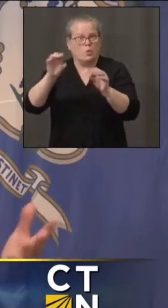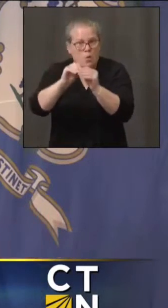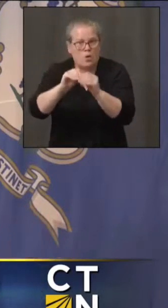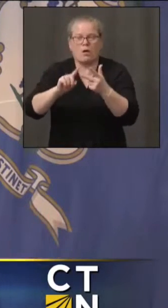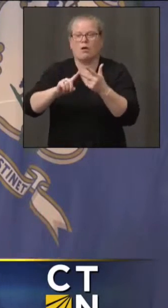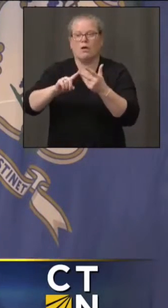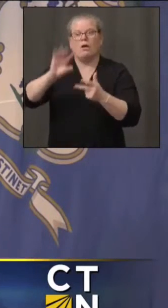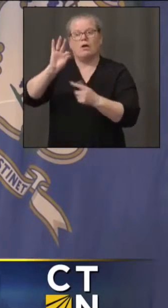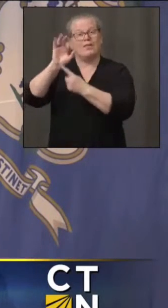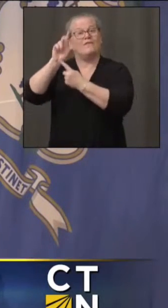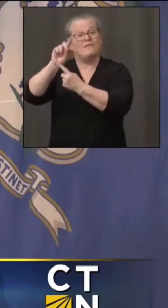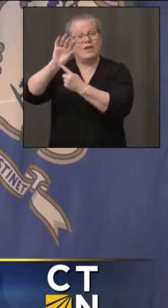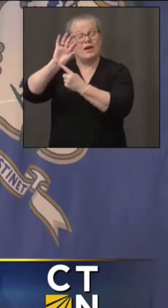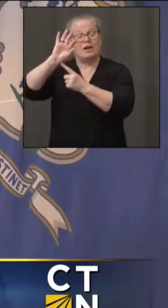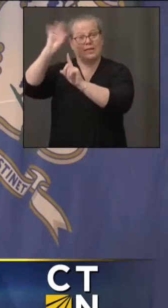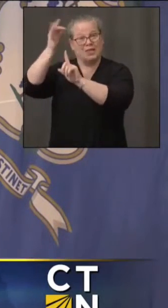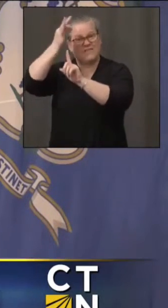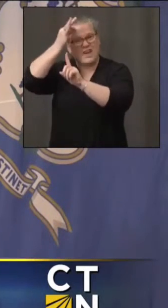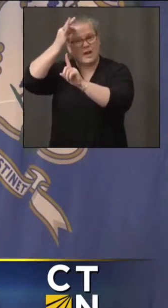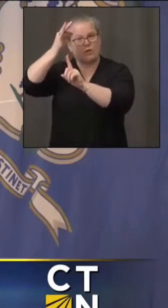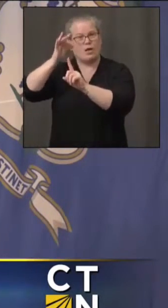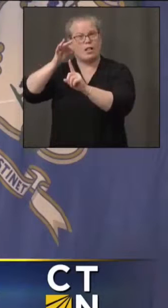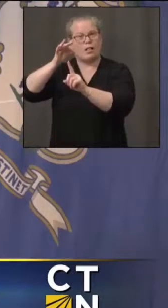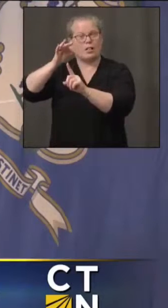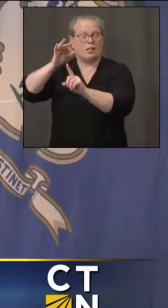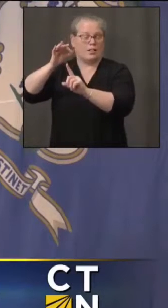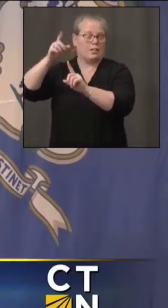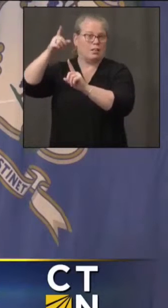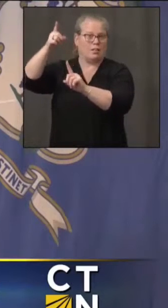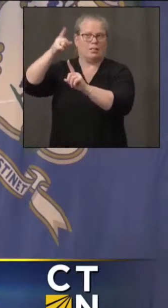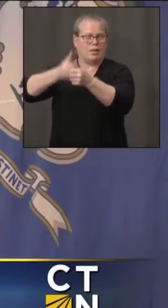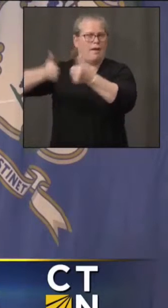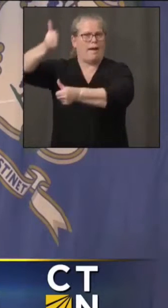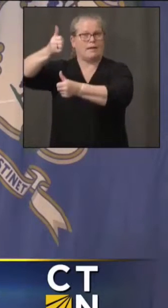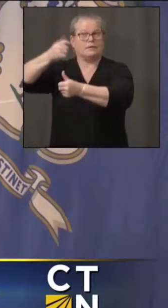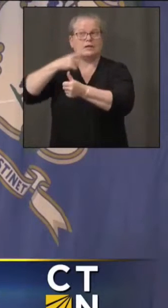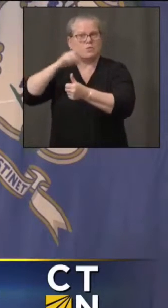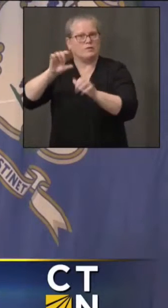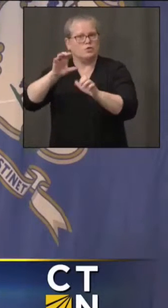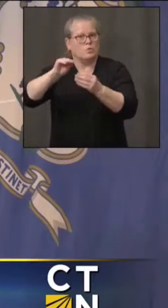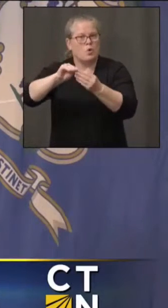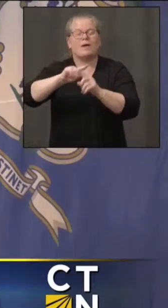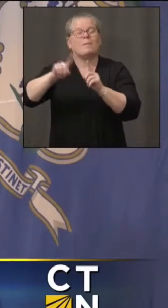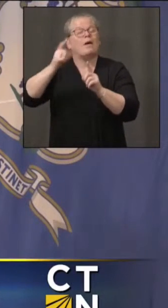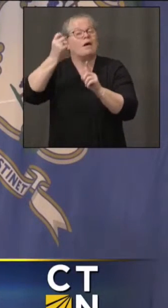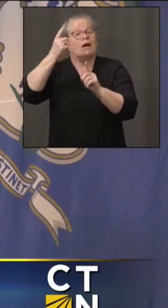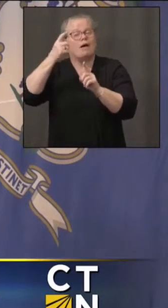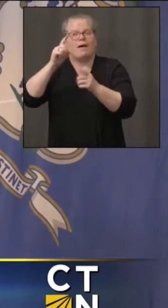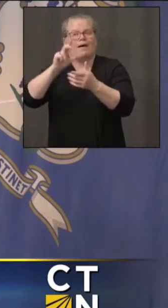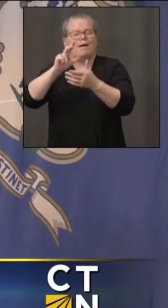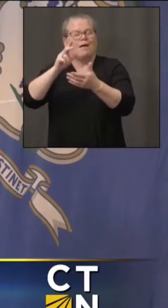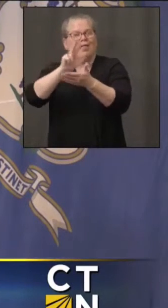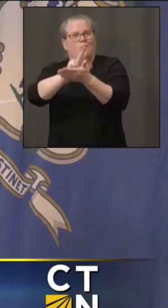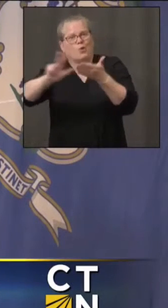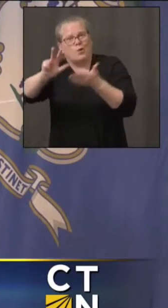weeks till an election, so nobody can do anything in Washington. But I think you're going to see a lot of clarity on this pretty soon.